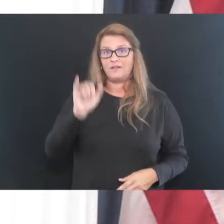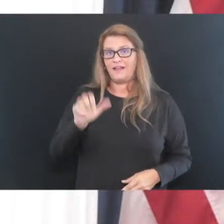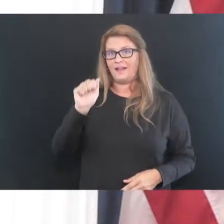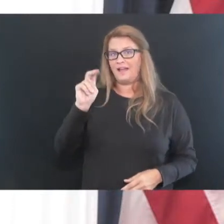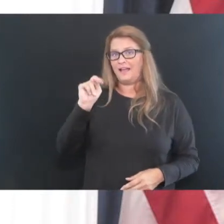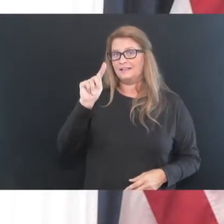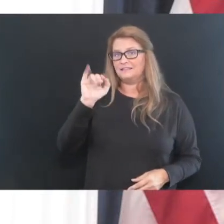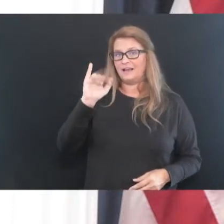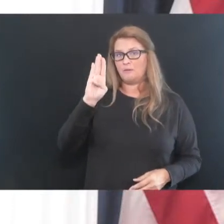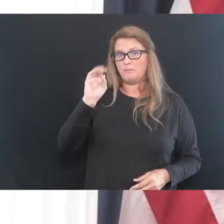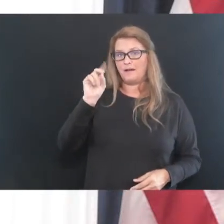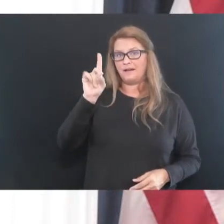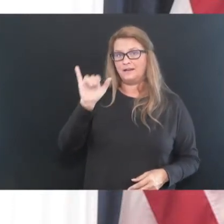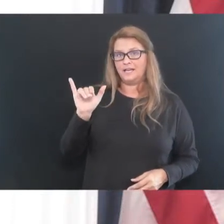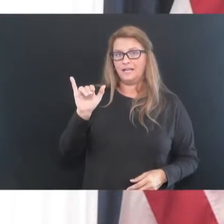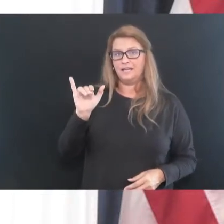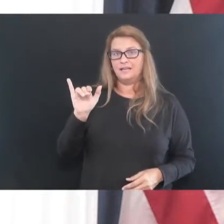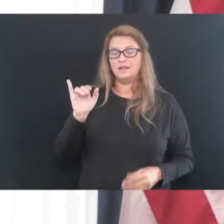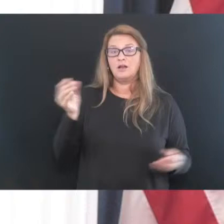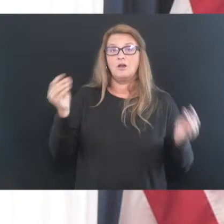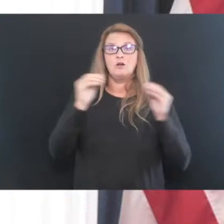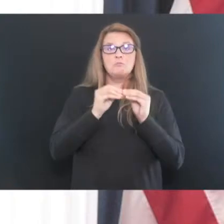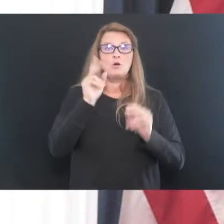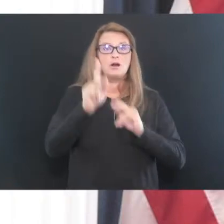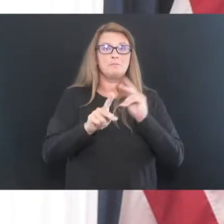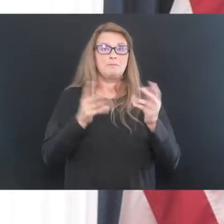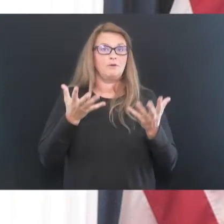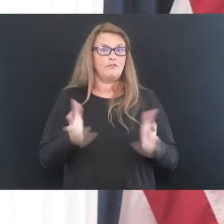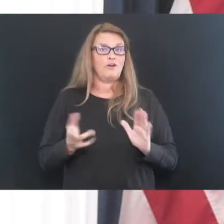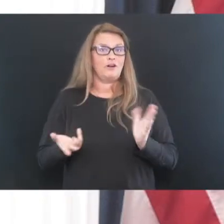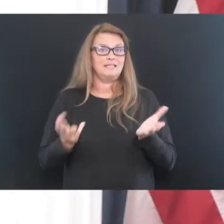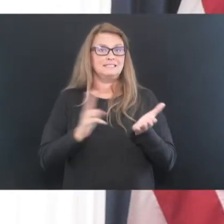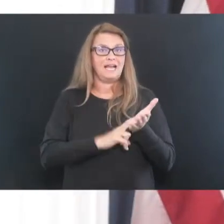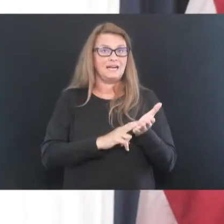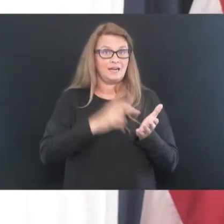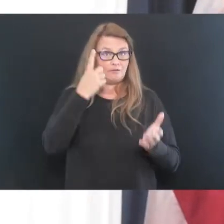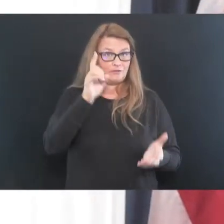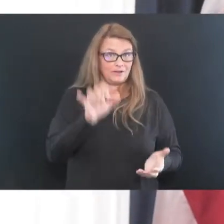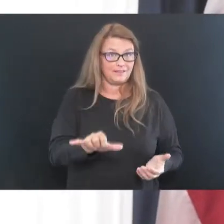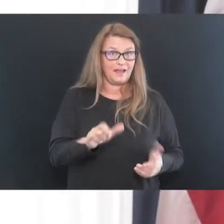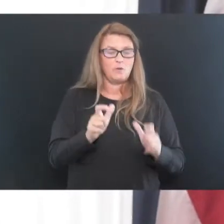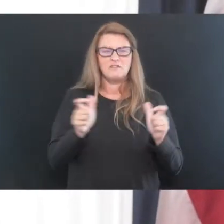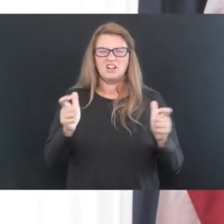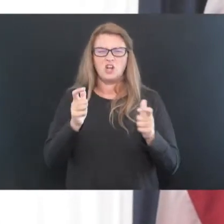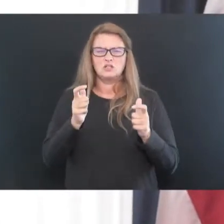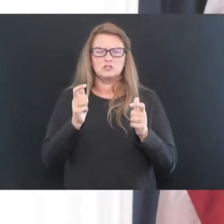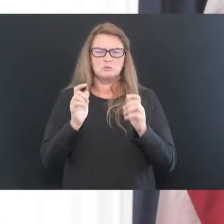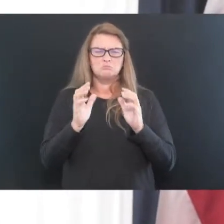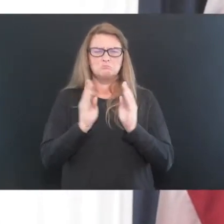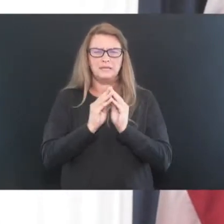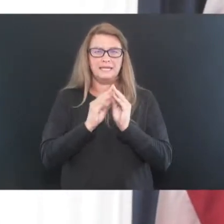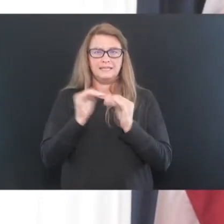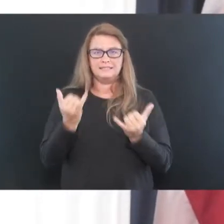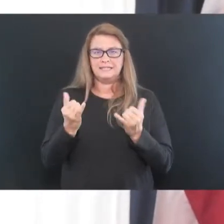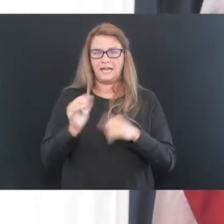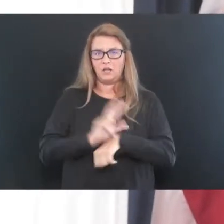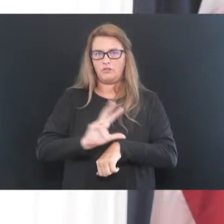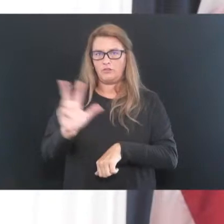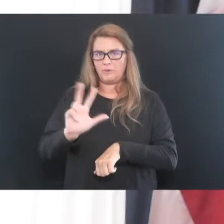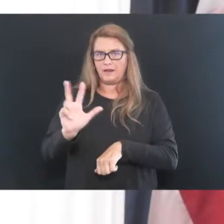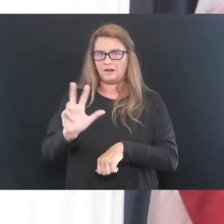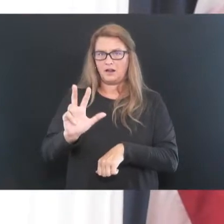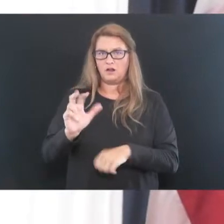antibodies. More have signed up to be a part of that. There's a larger meeting today at 3 o'clock with our